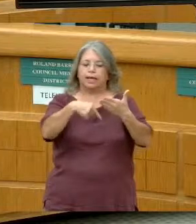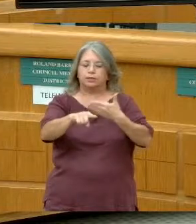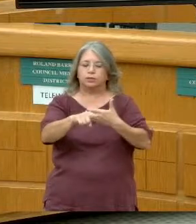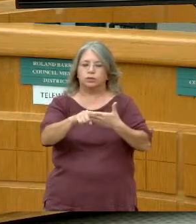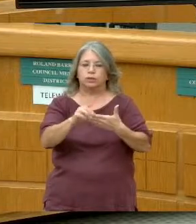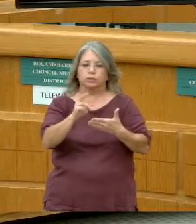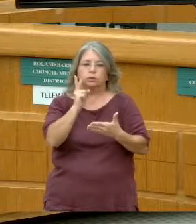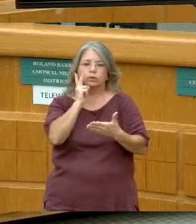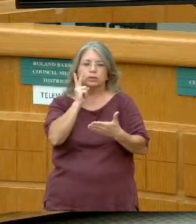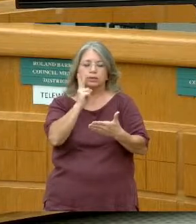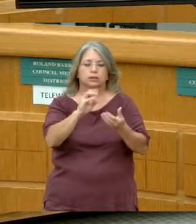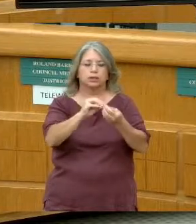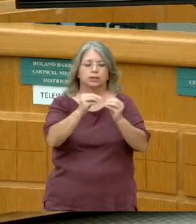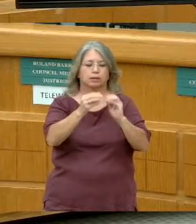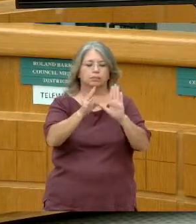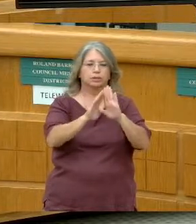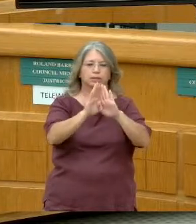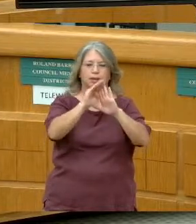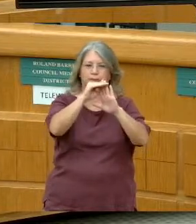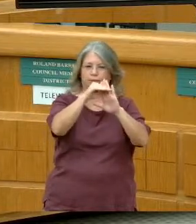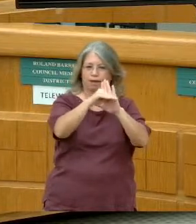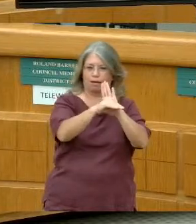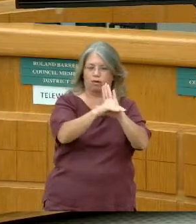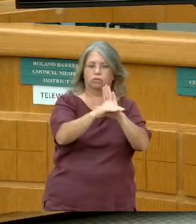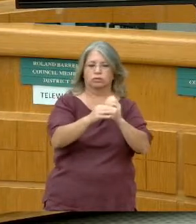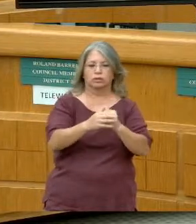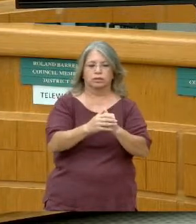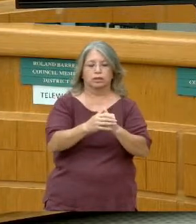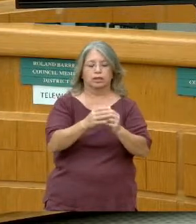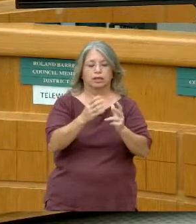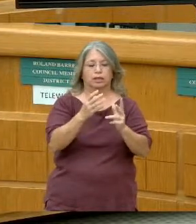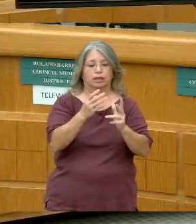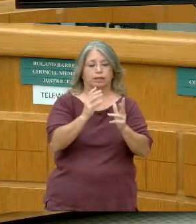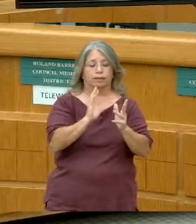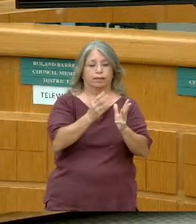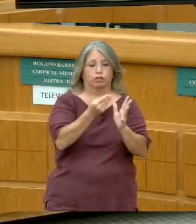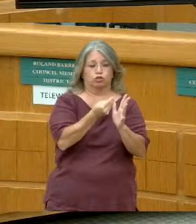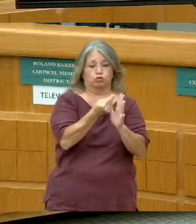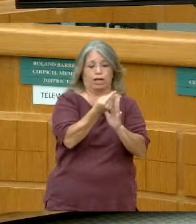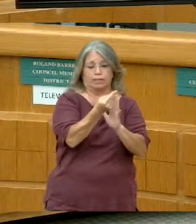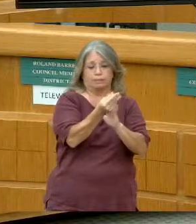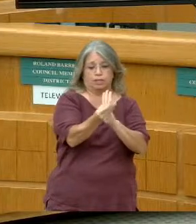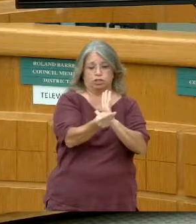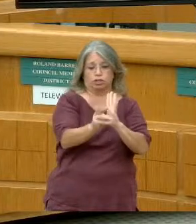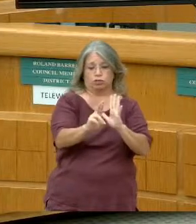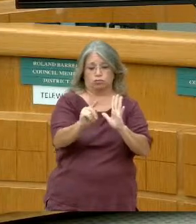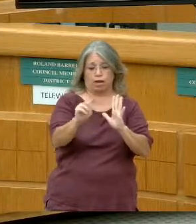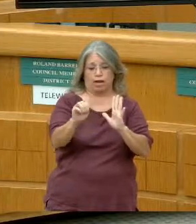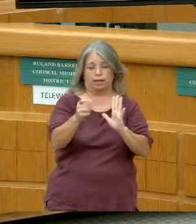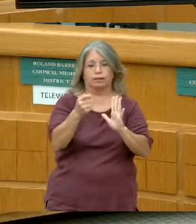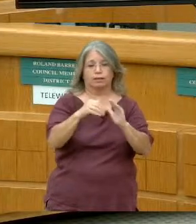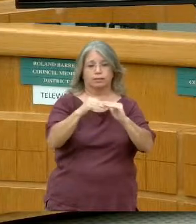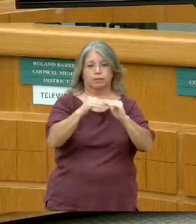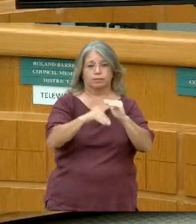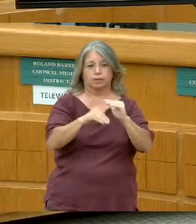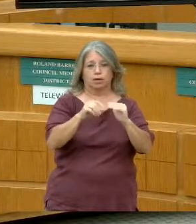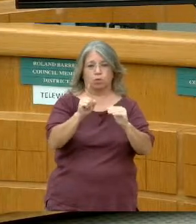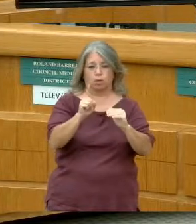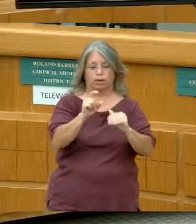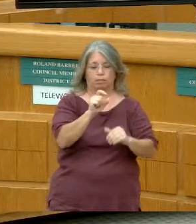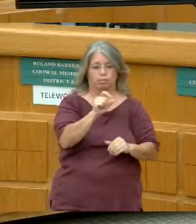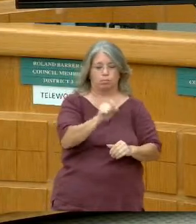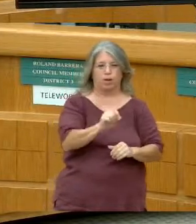obvious. The transmission rate right now is a little bit below 1 at 0.9. We've been there since last week.